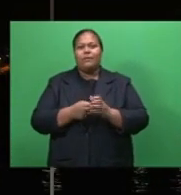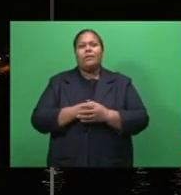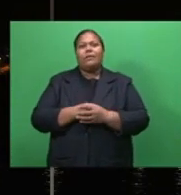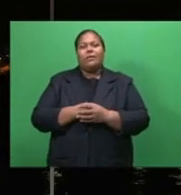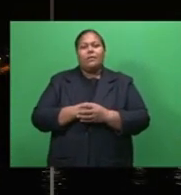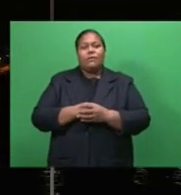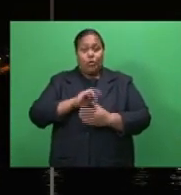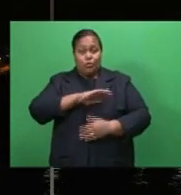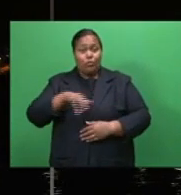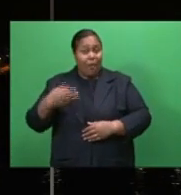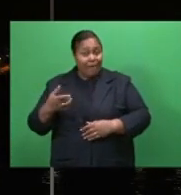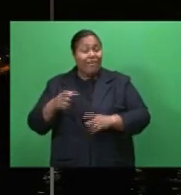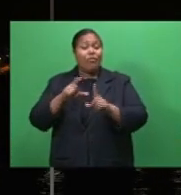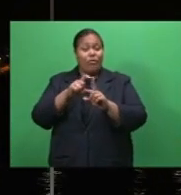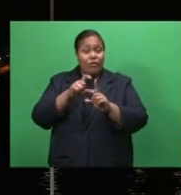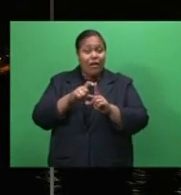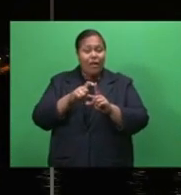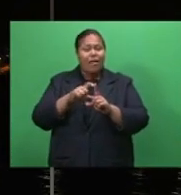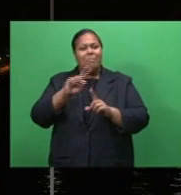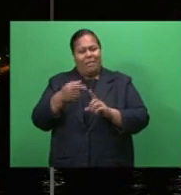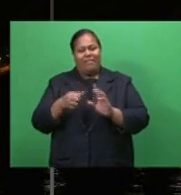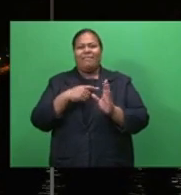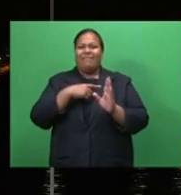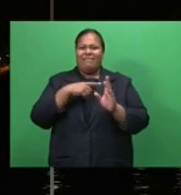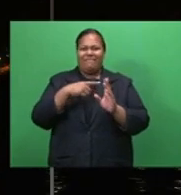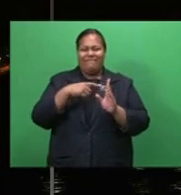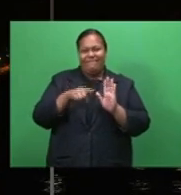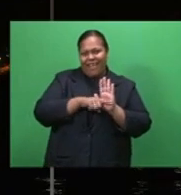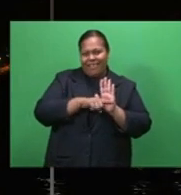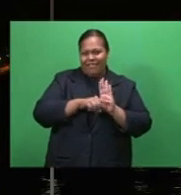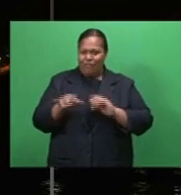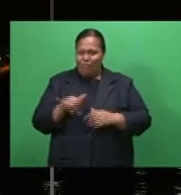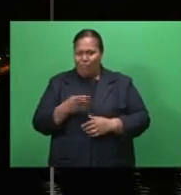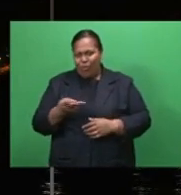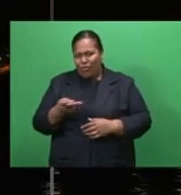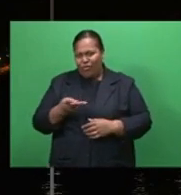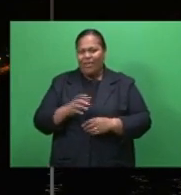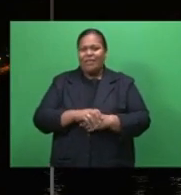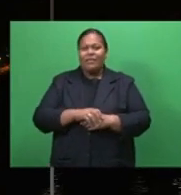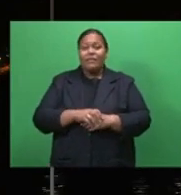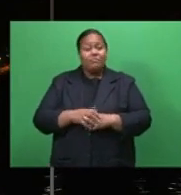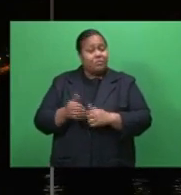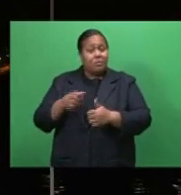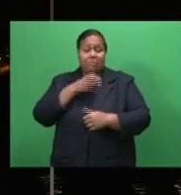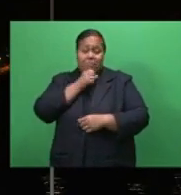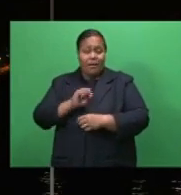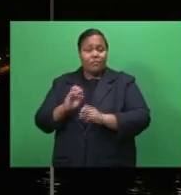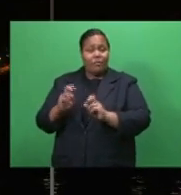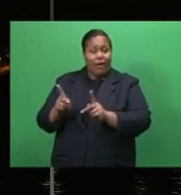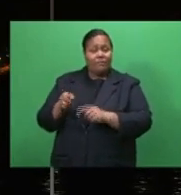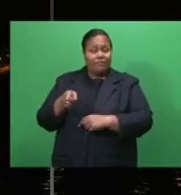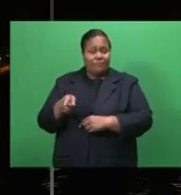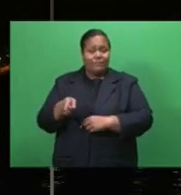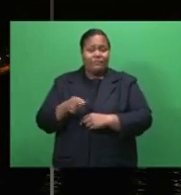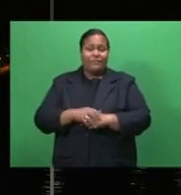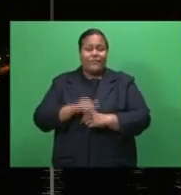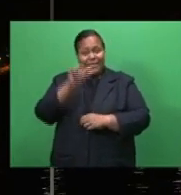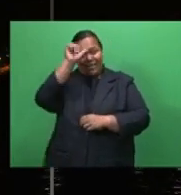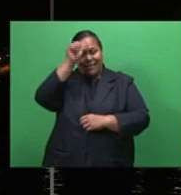daughter, also in India, tested negative. The police officer is in stable condition at the Max Hospital in New